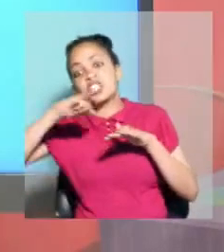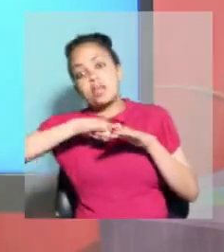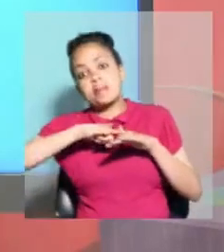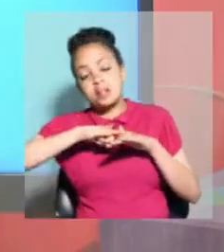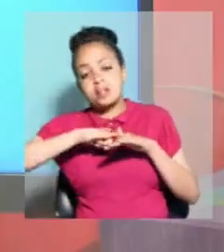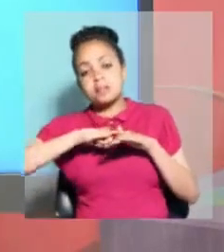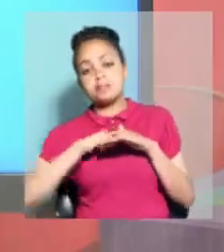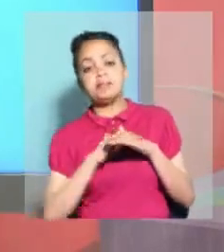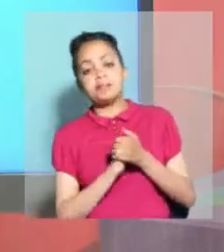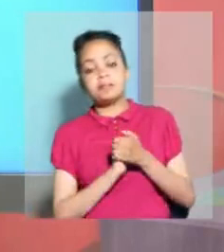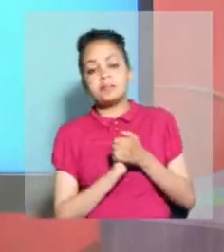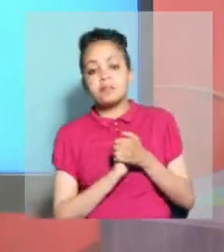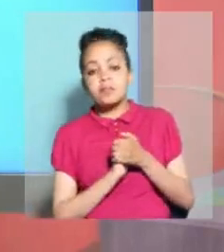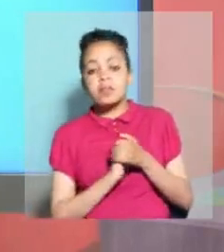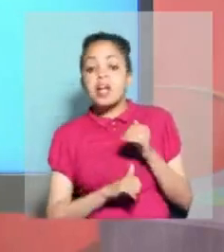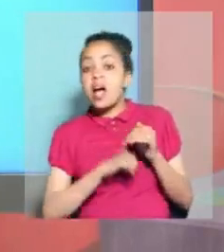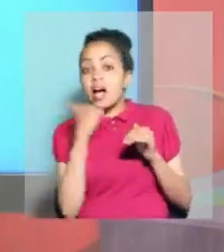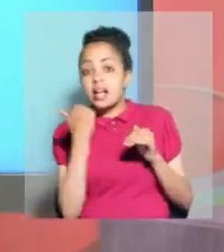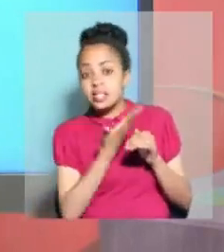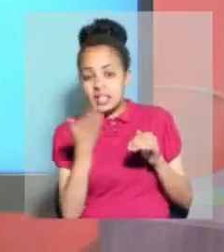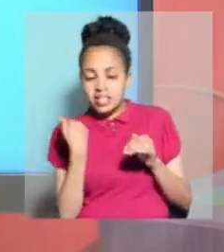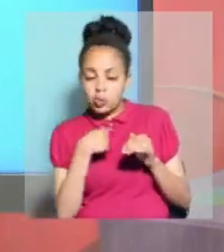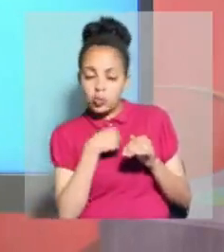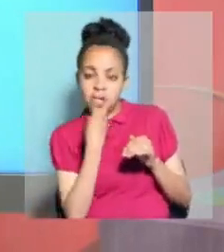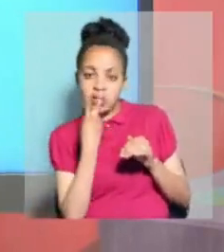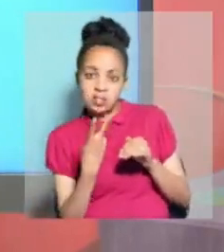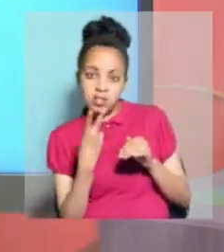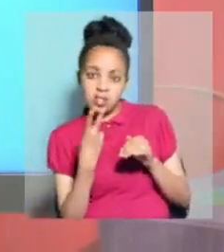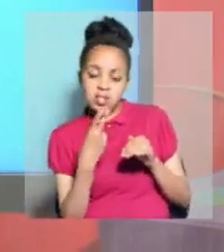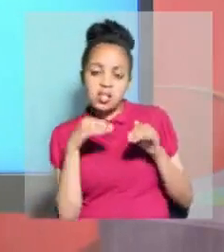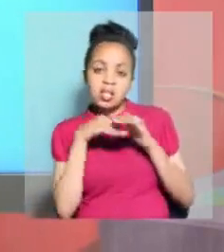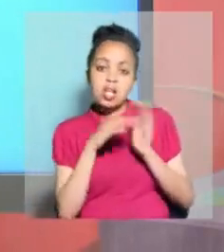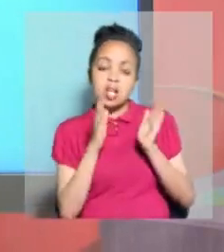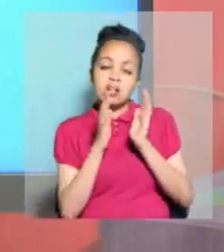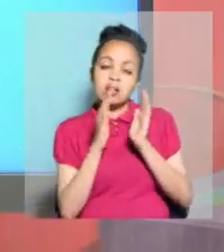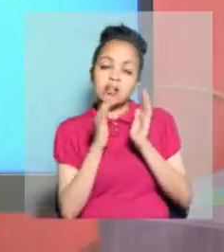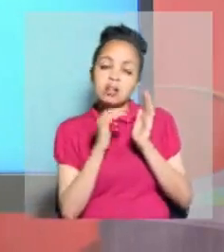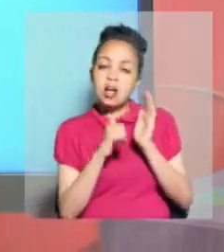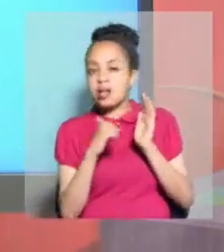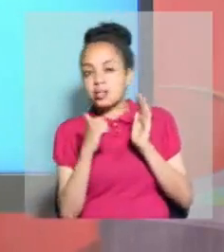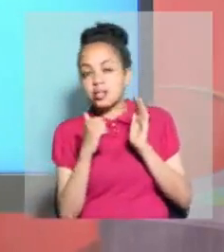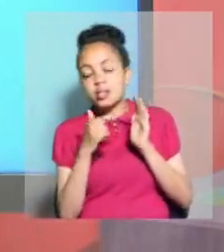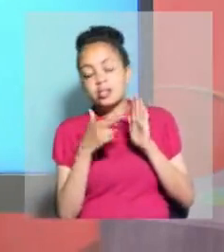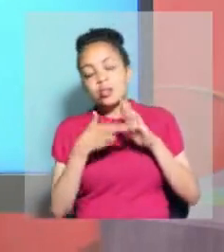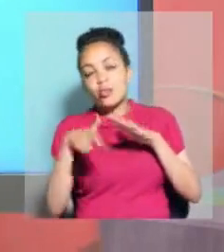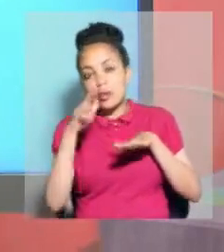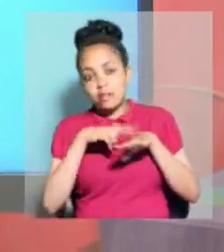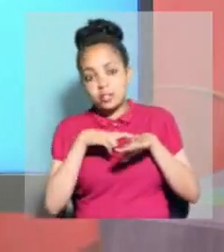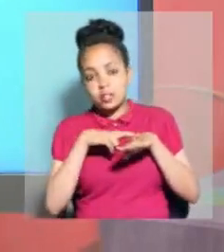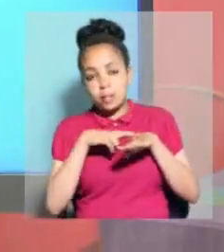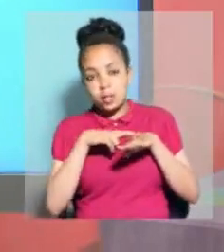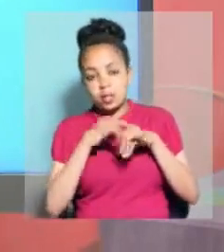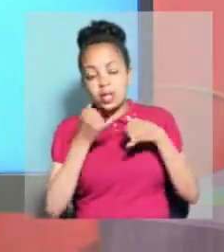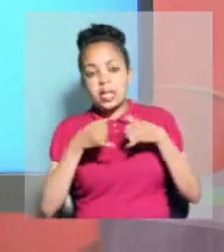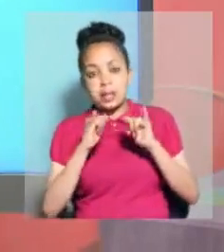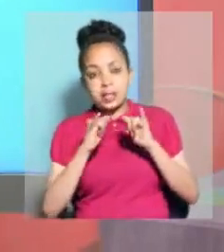then, the another thing that we can see in contrast to that of irreversible inhibitor is